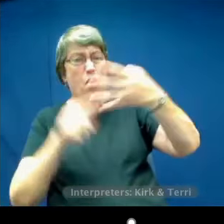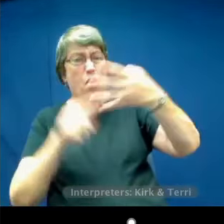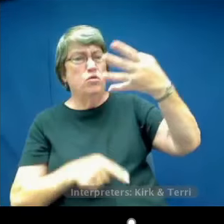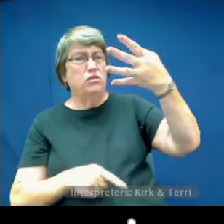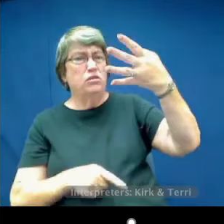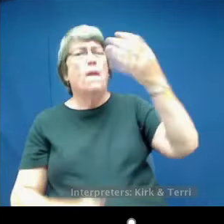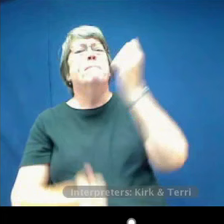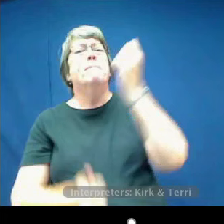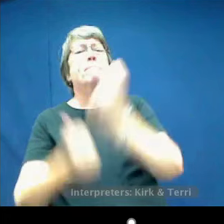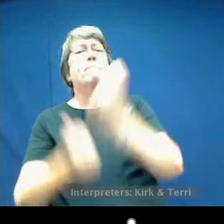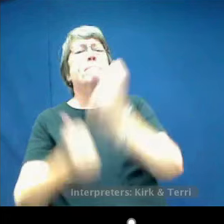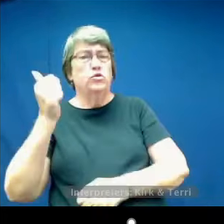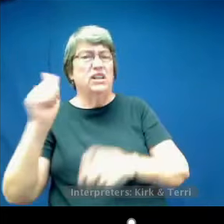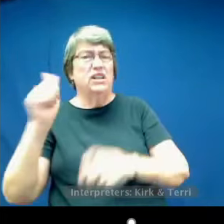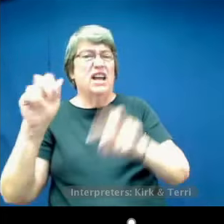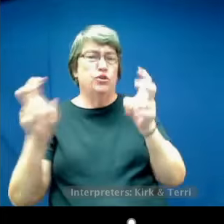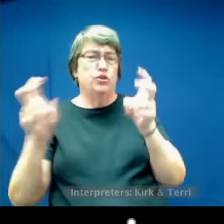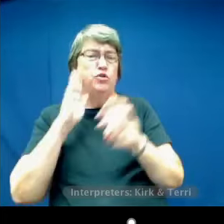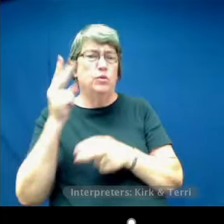property.